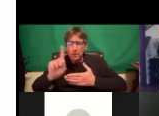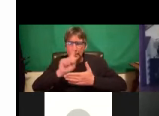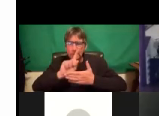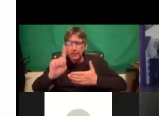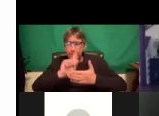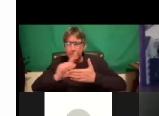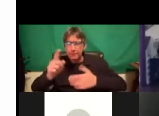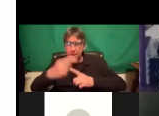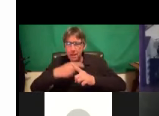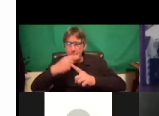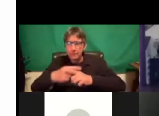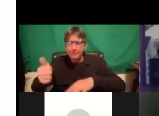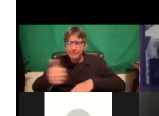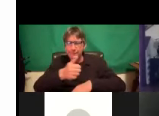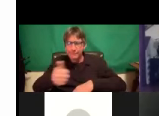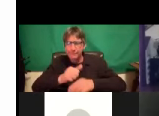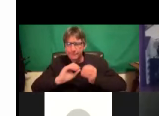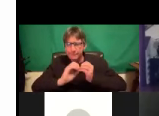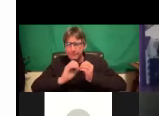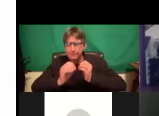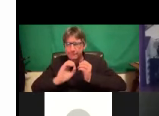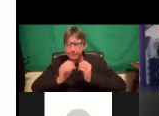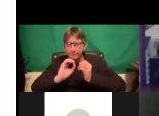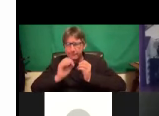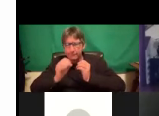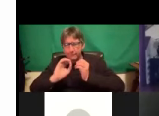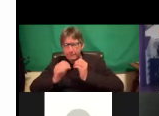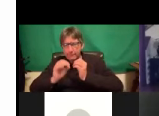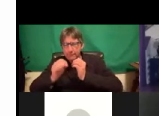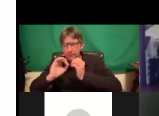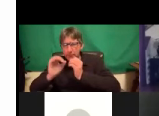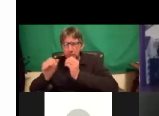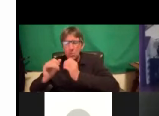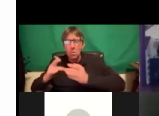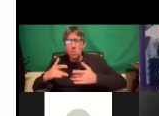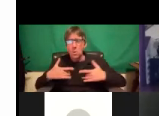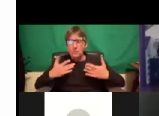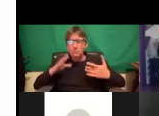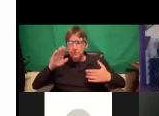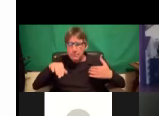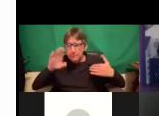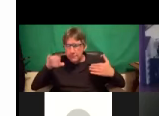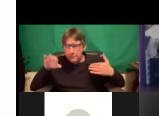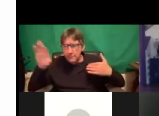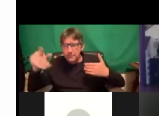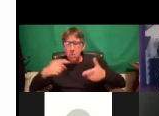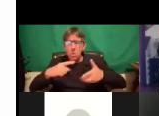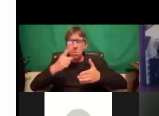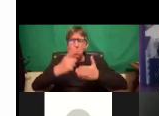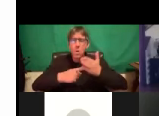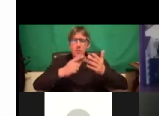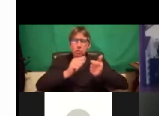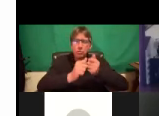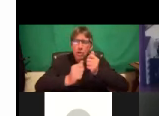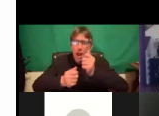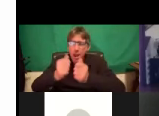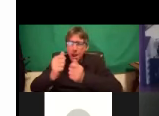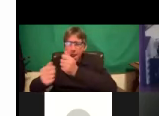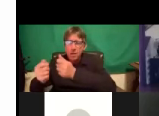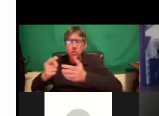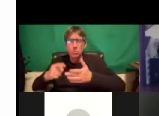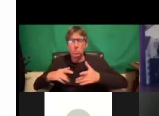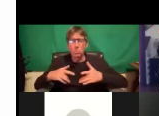we are constantly saying what's changing and what's going on. And we plan to continue to do that throughout